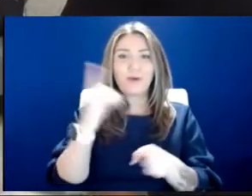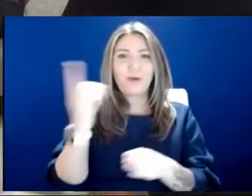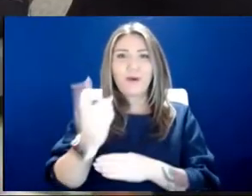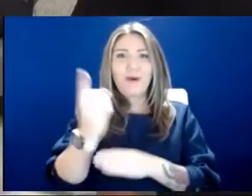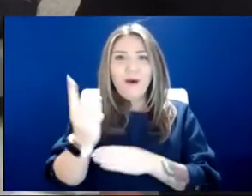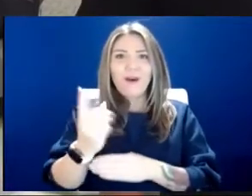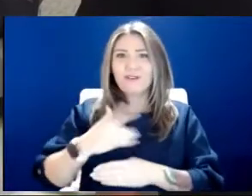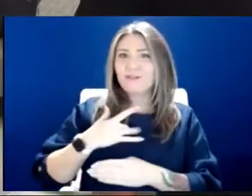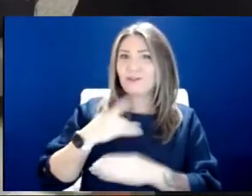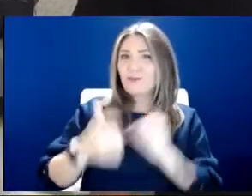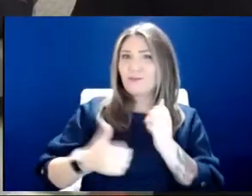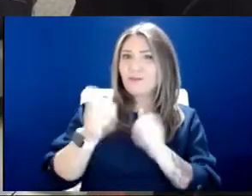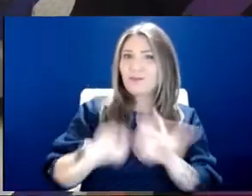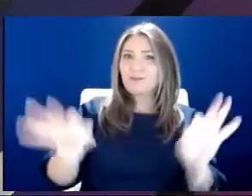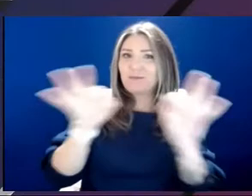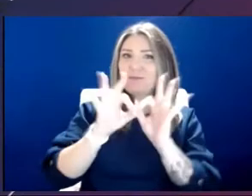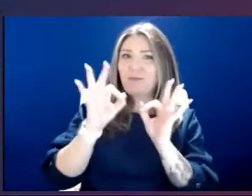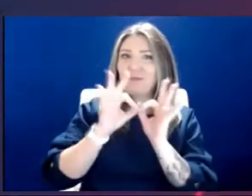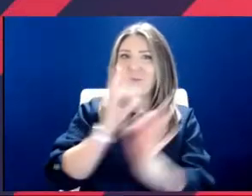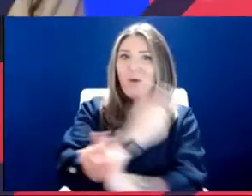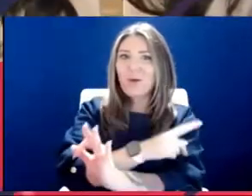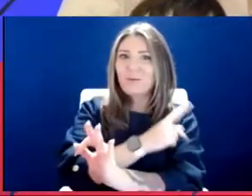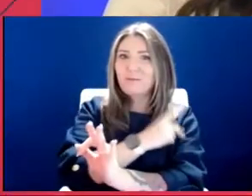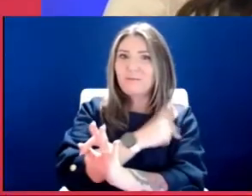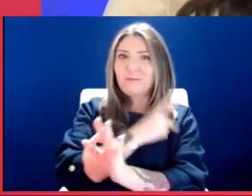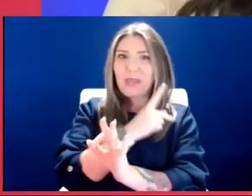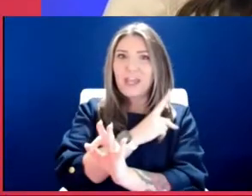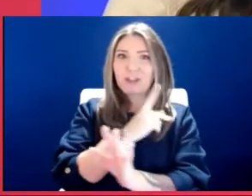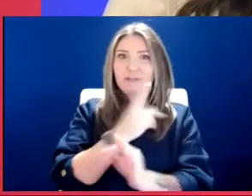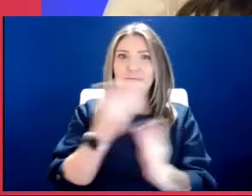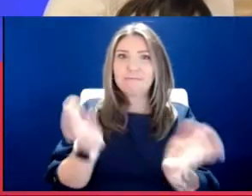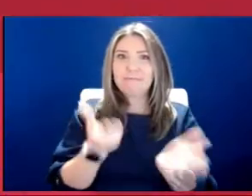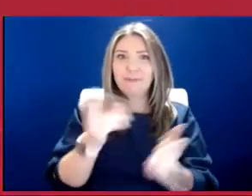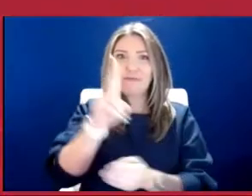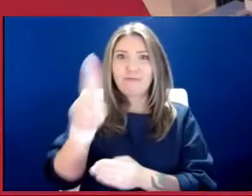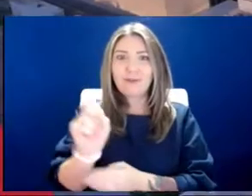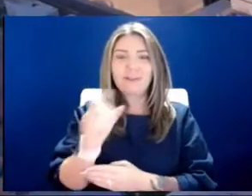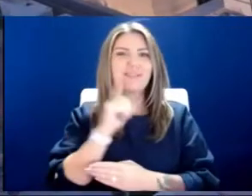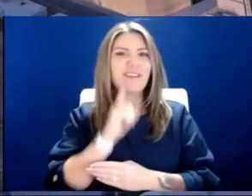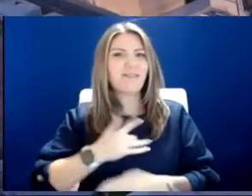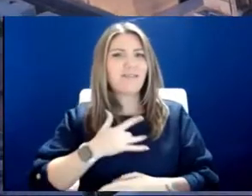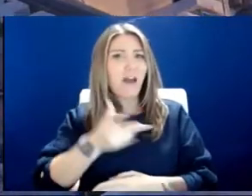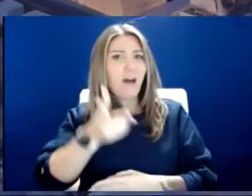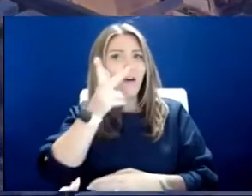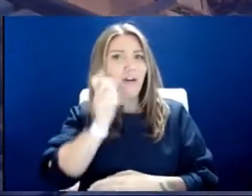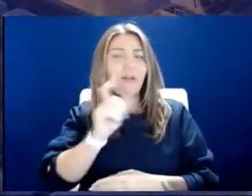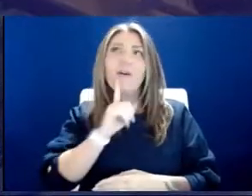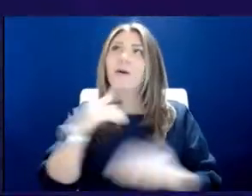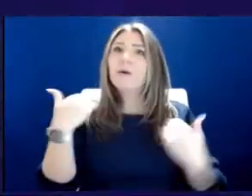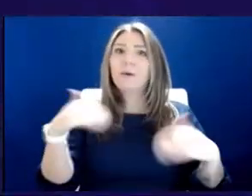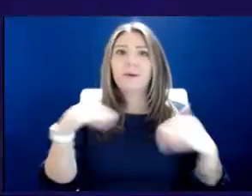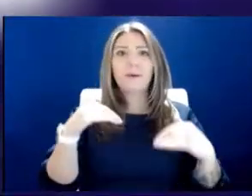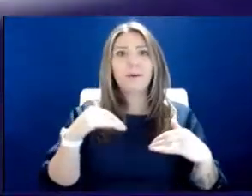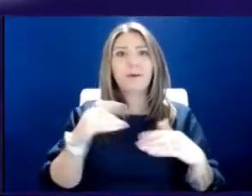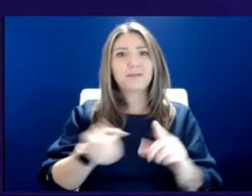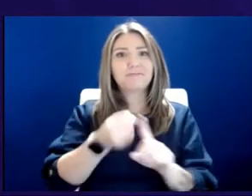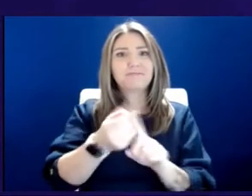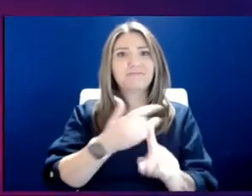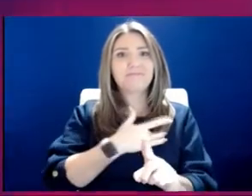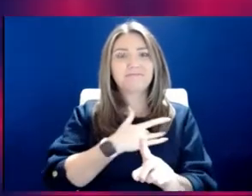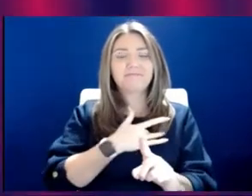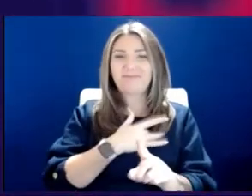most important patient on the planet. I felt heard, and that was really big. This is All Things Heart.